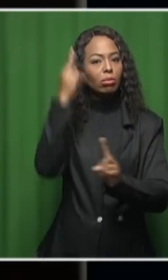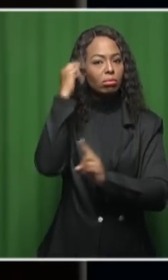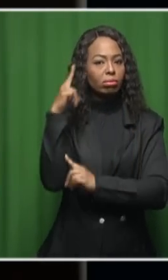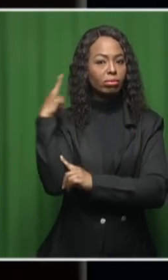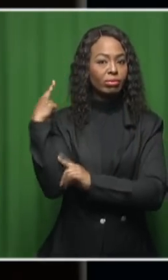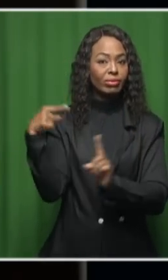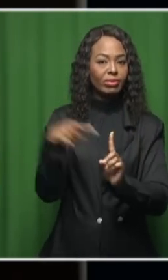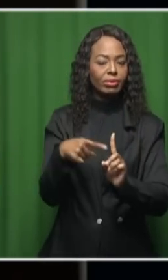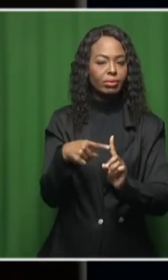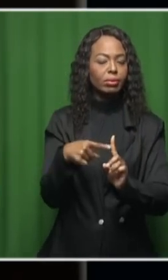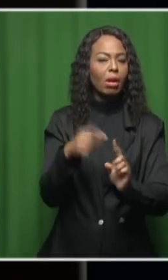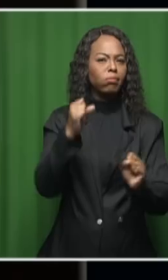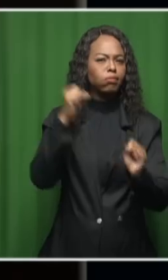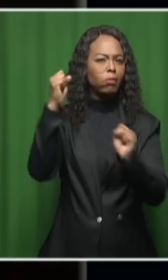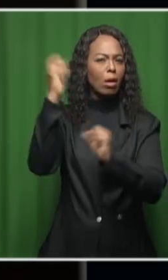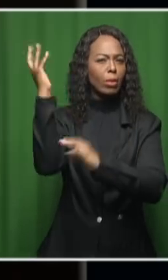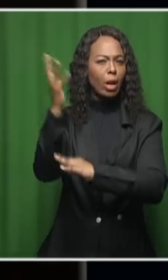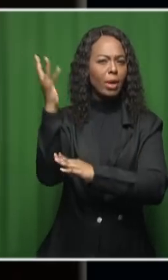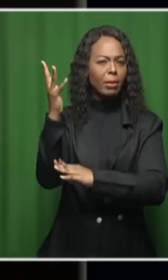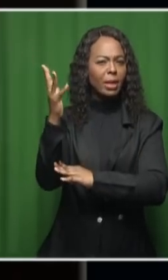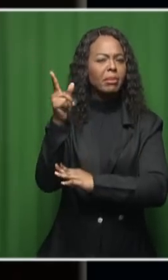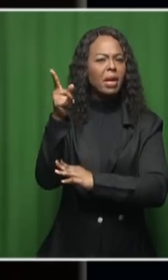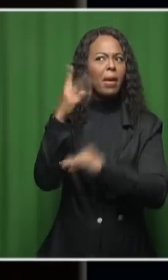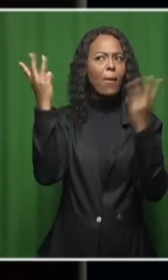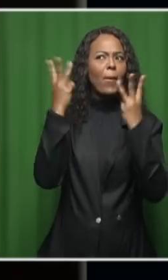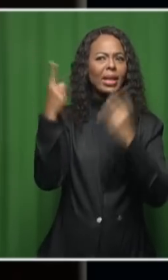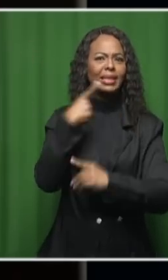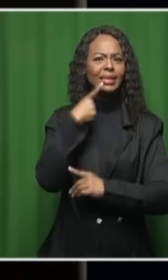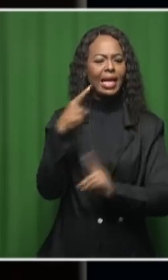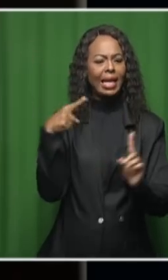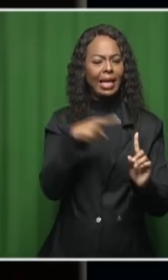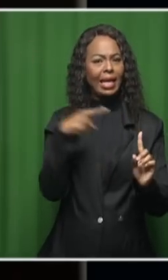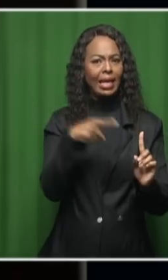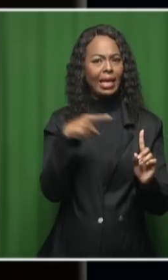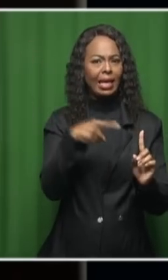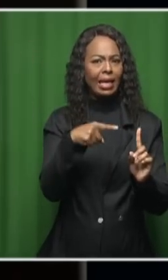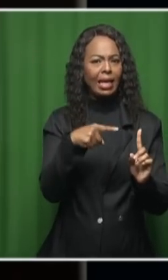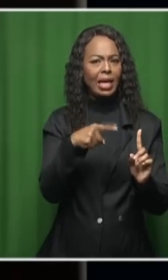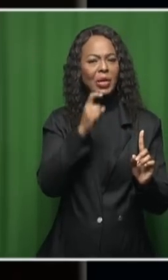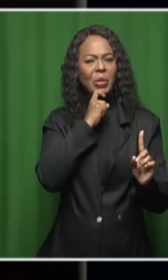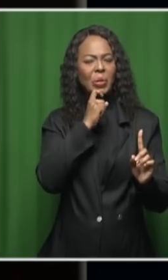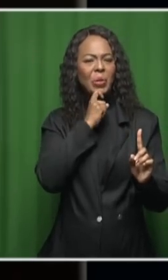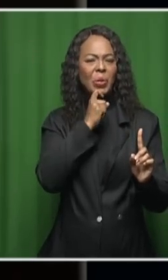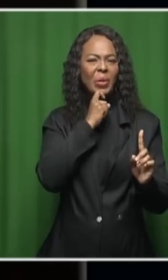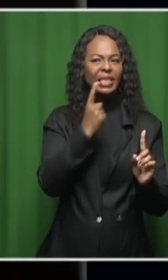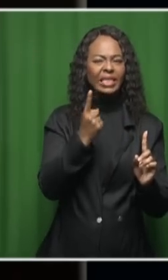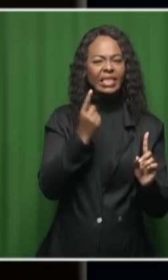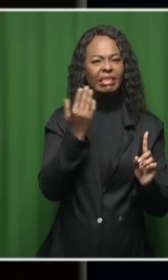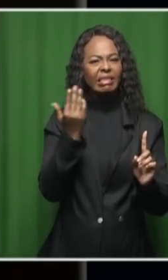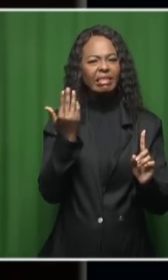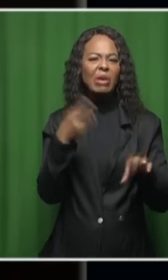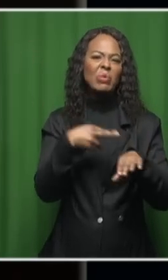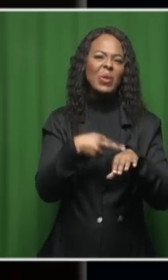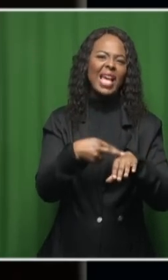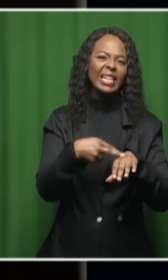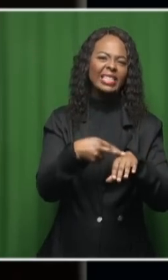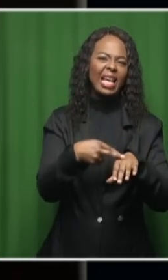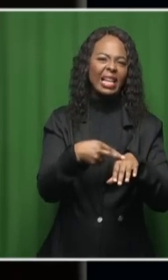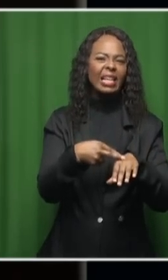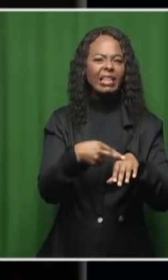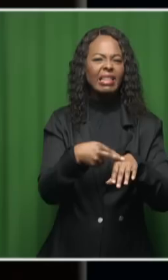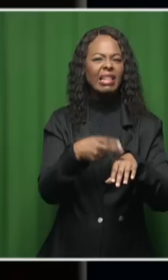and people are talking about the fact that Lindiwe used what they say is a racial,